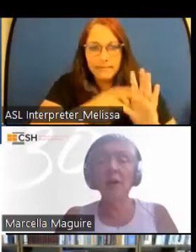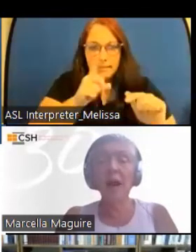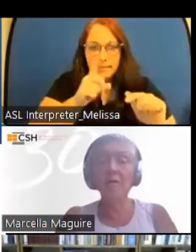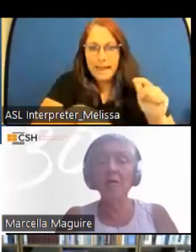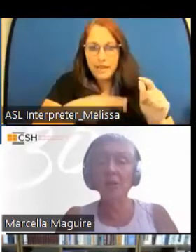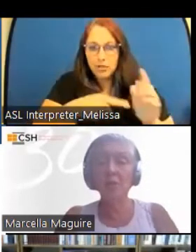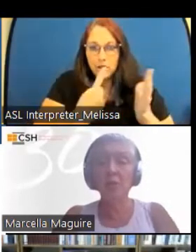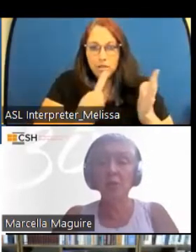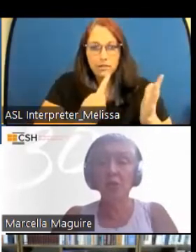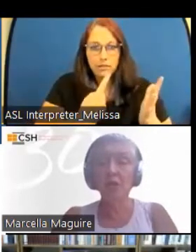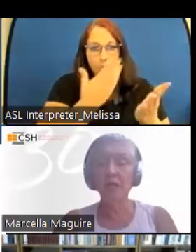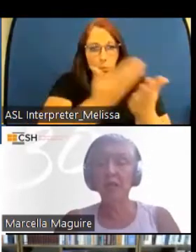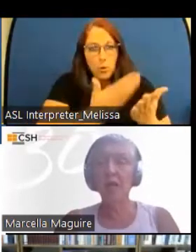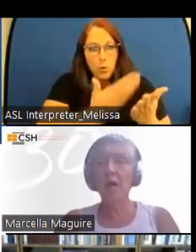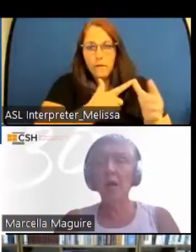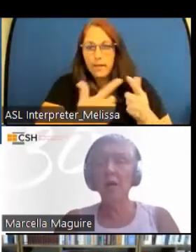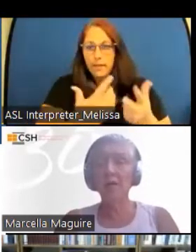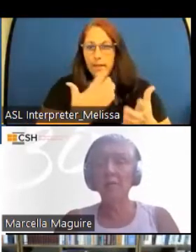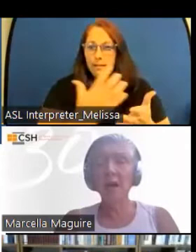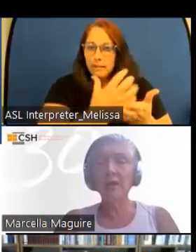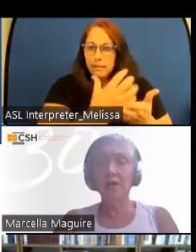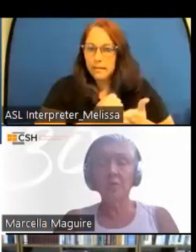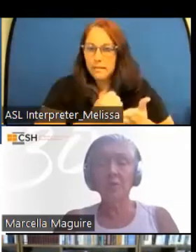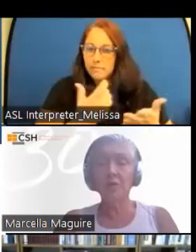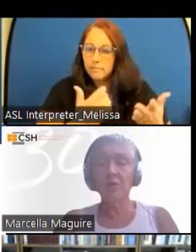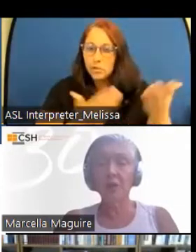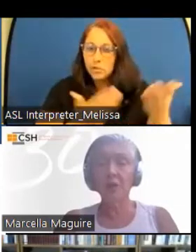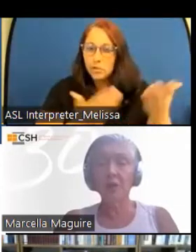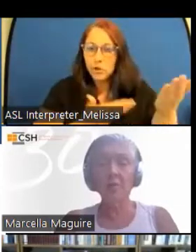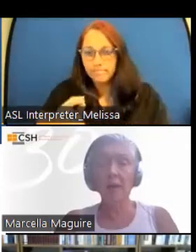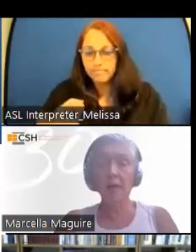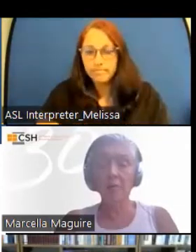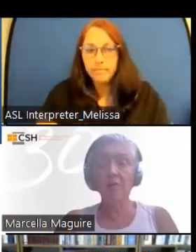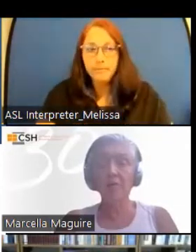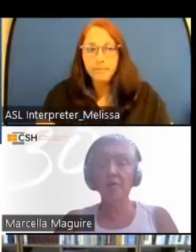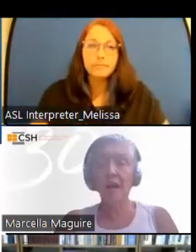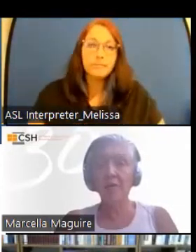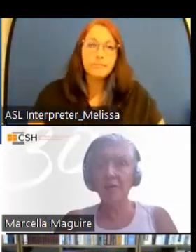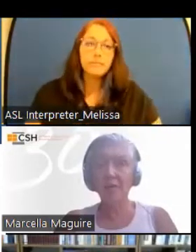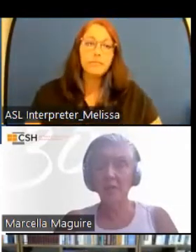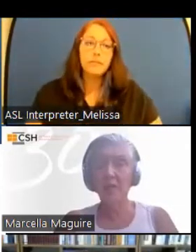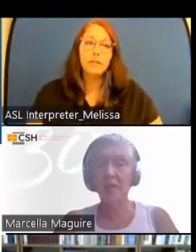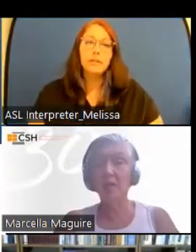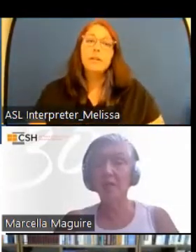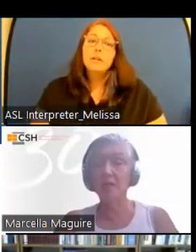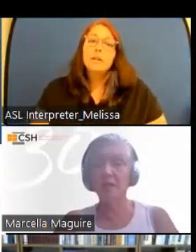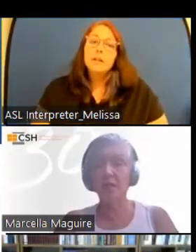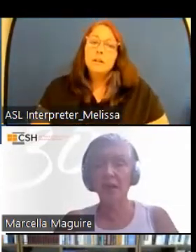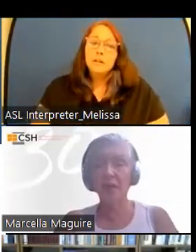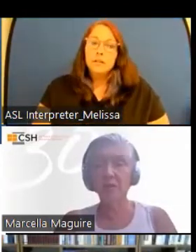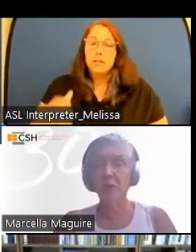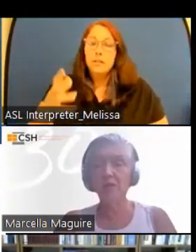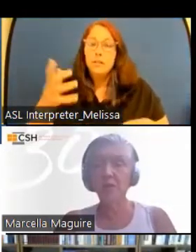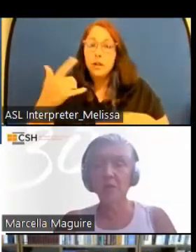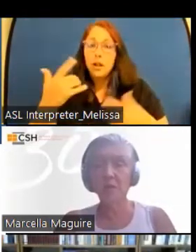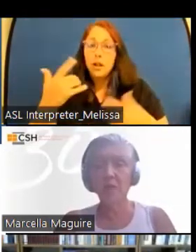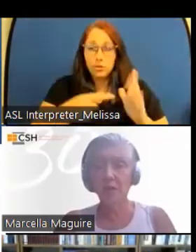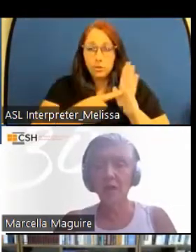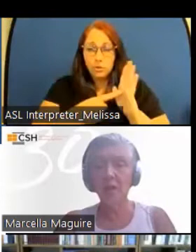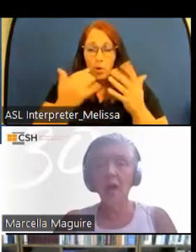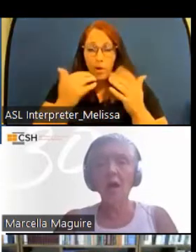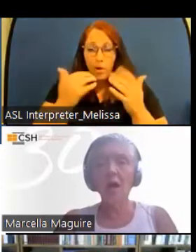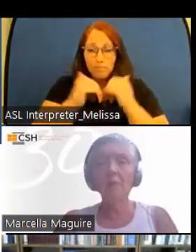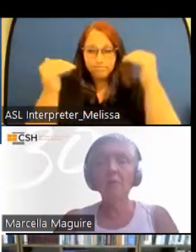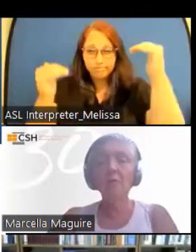talk about how disproportionately impacted communities of color are by homelessness, housing instability, and increasing housing costs in our